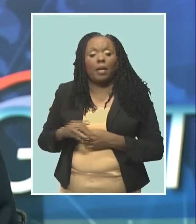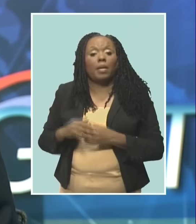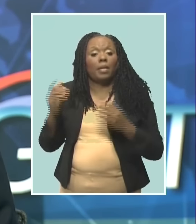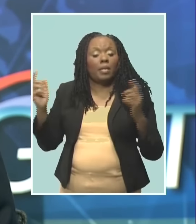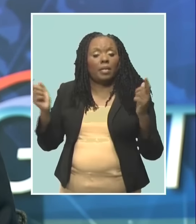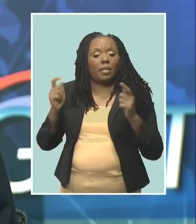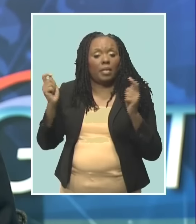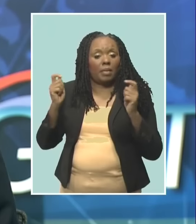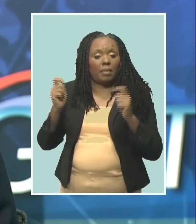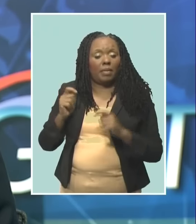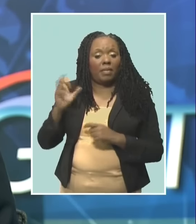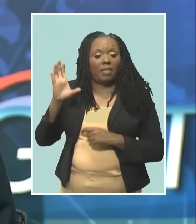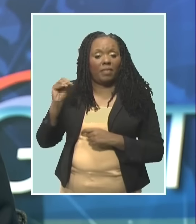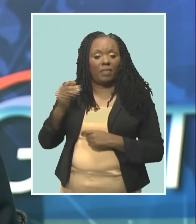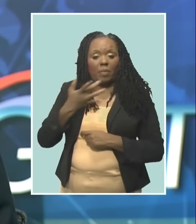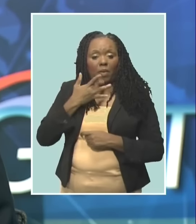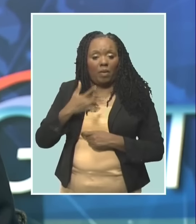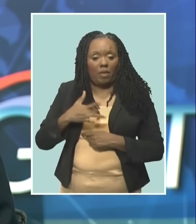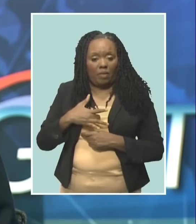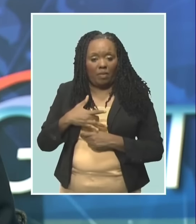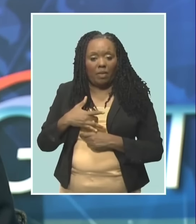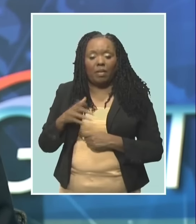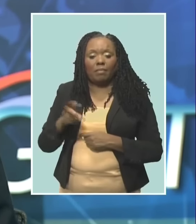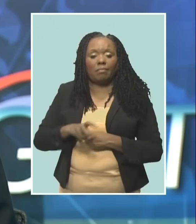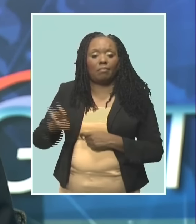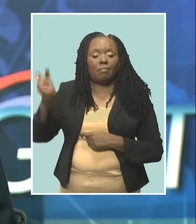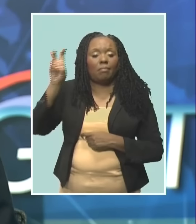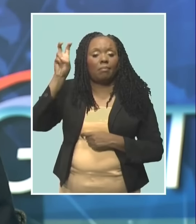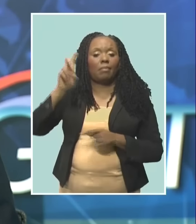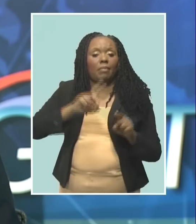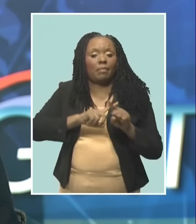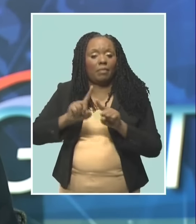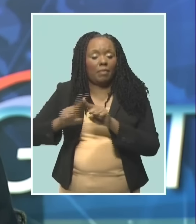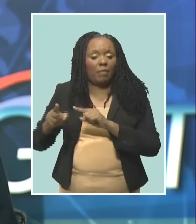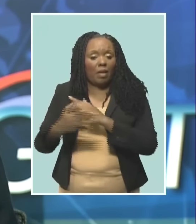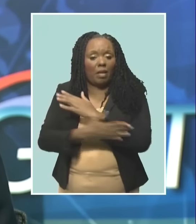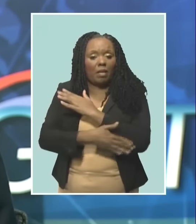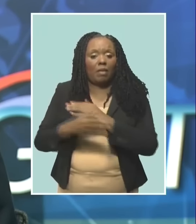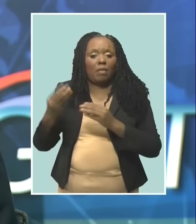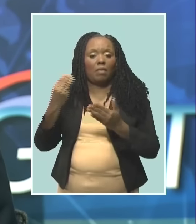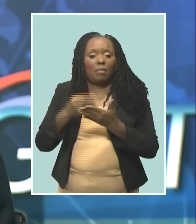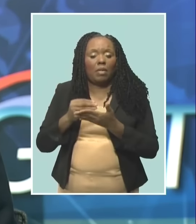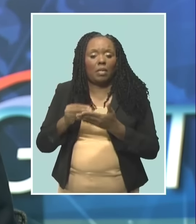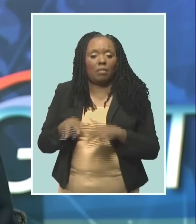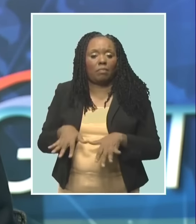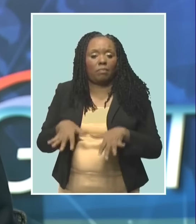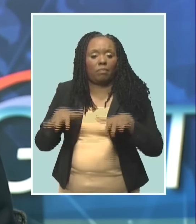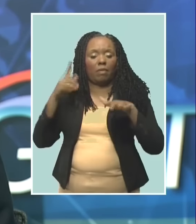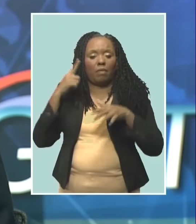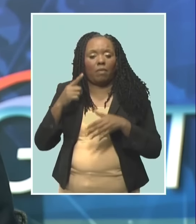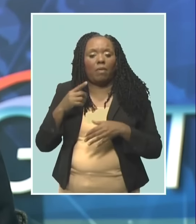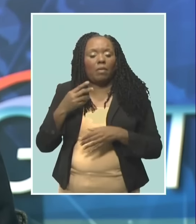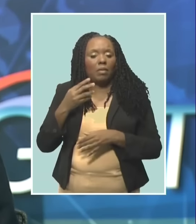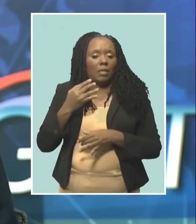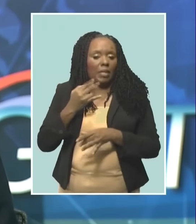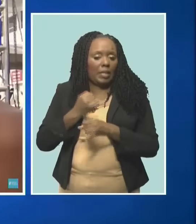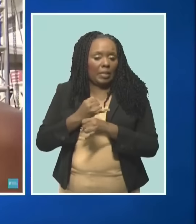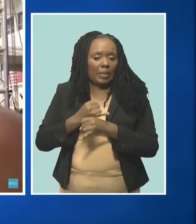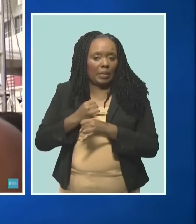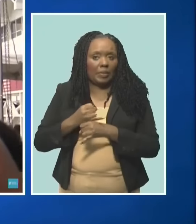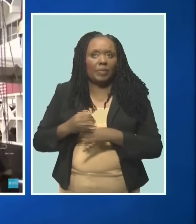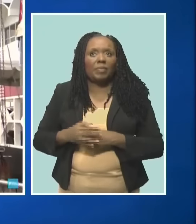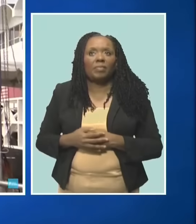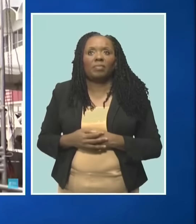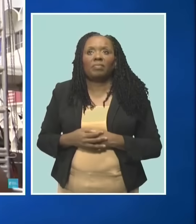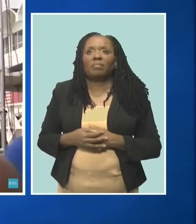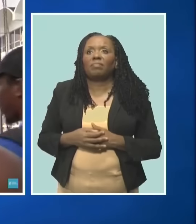is using his 50th birthday tour, which spans several countries, to raise funds for the institutes. So what I'm